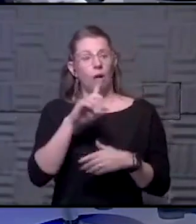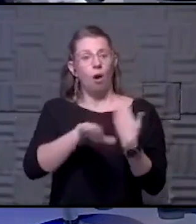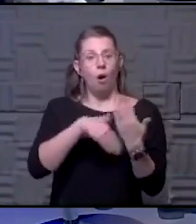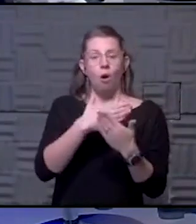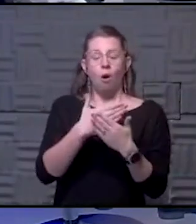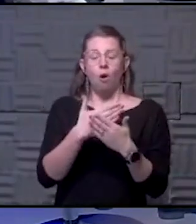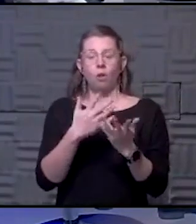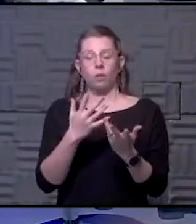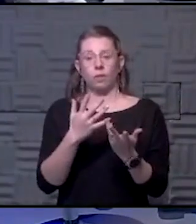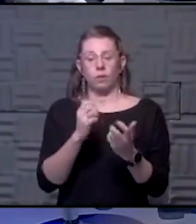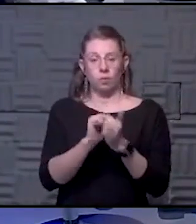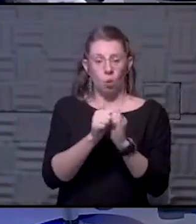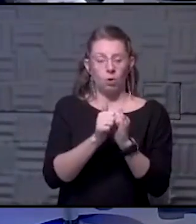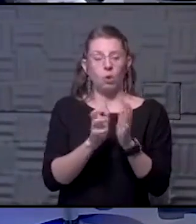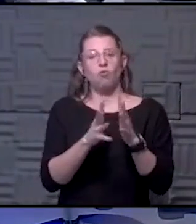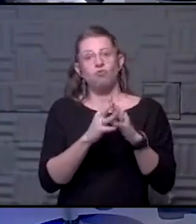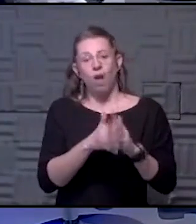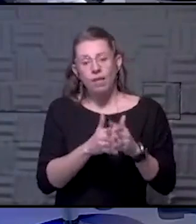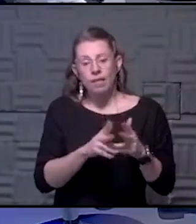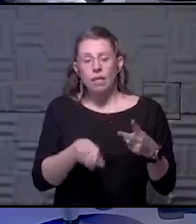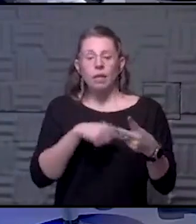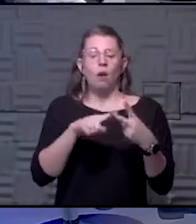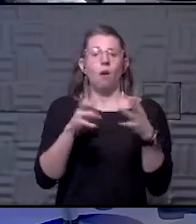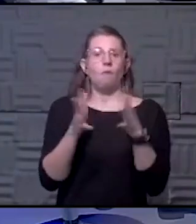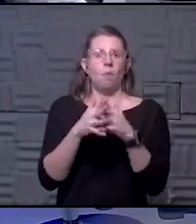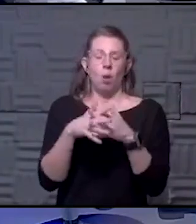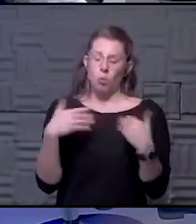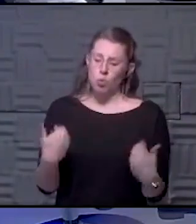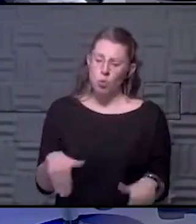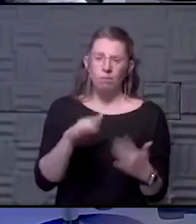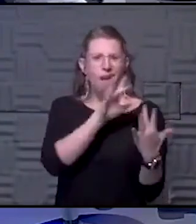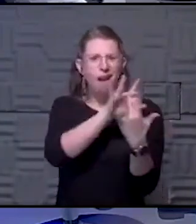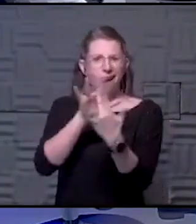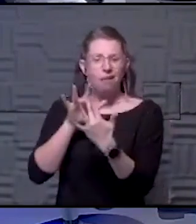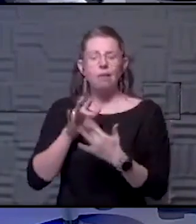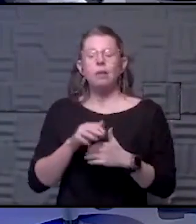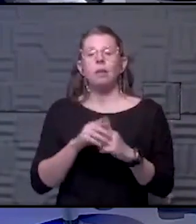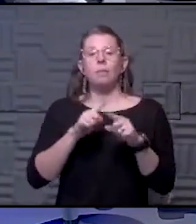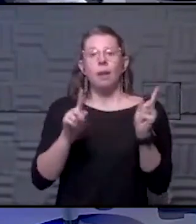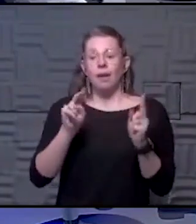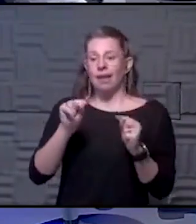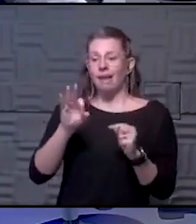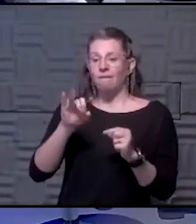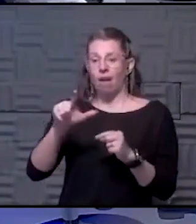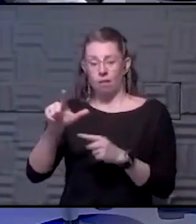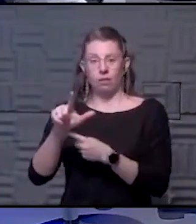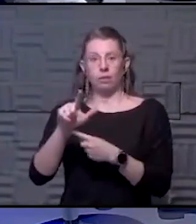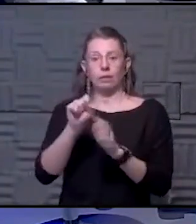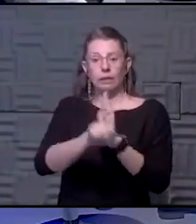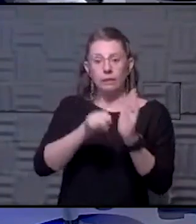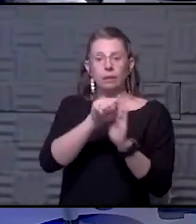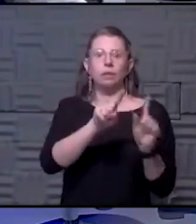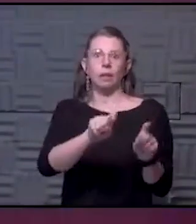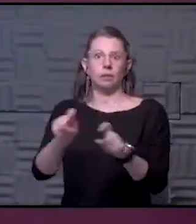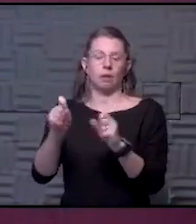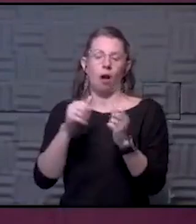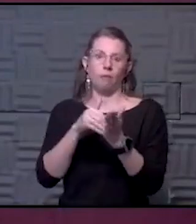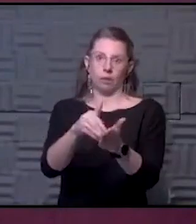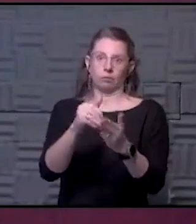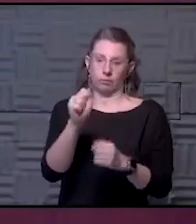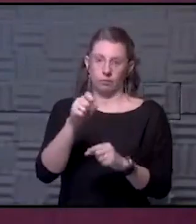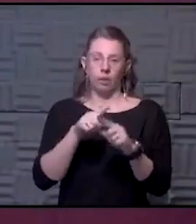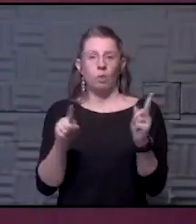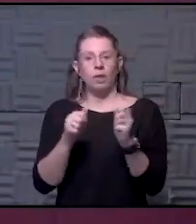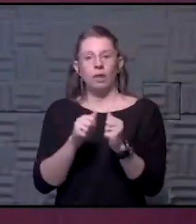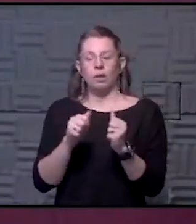football, wrestling are two of the toughest, but it looks like we actually got through the NFL season. But no, they did a lot of testing, in fairness. Yeah, well, that's true.